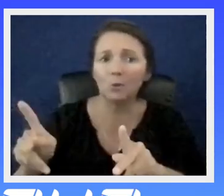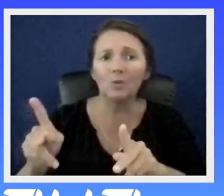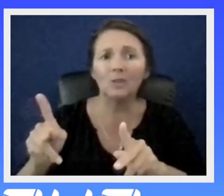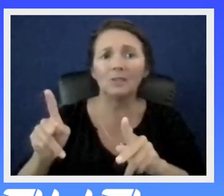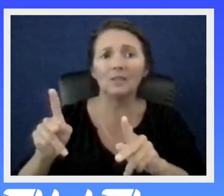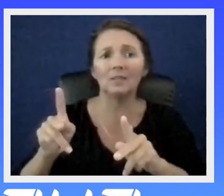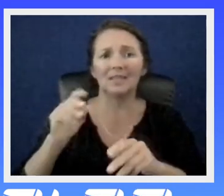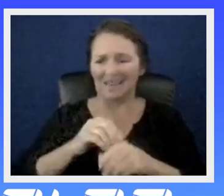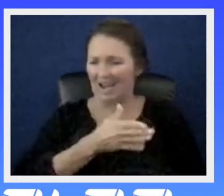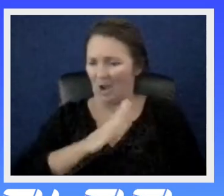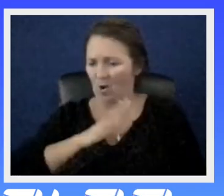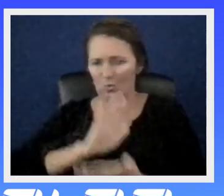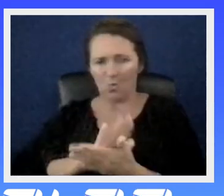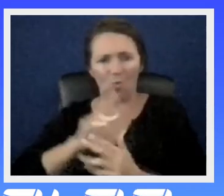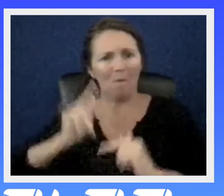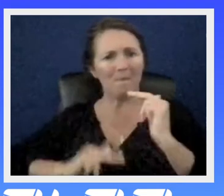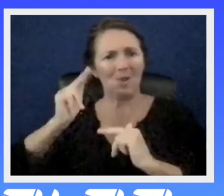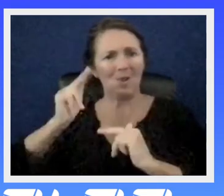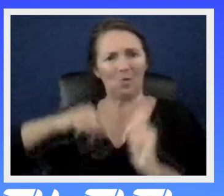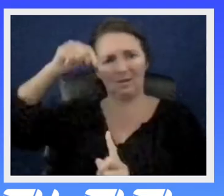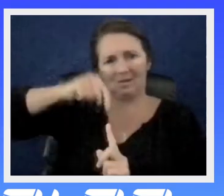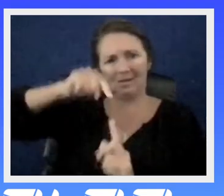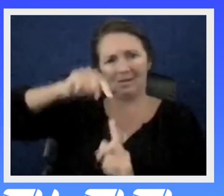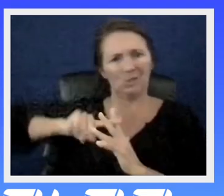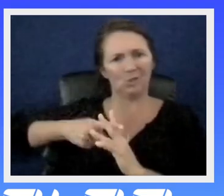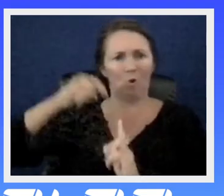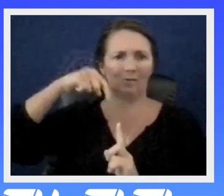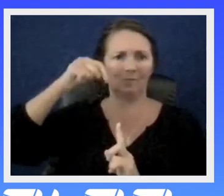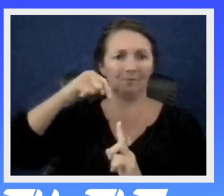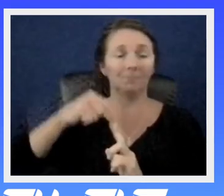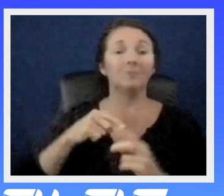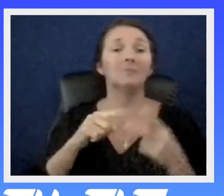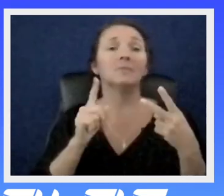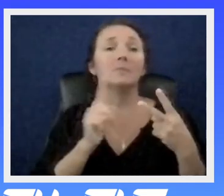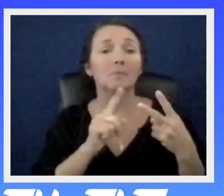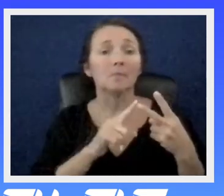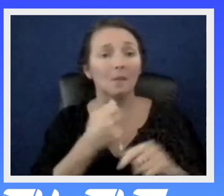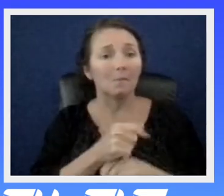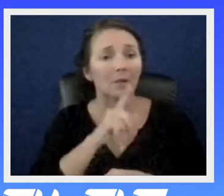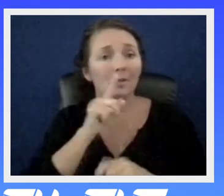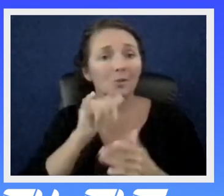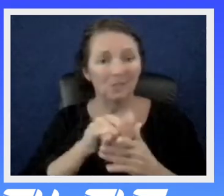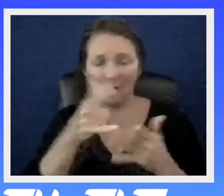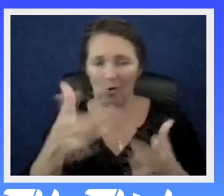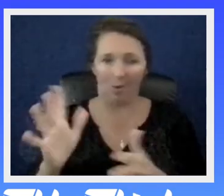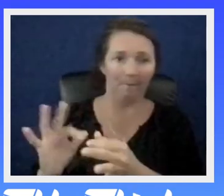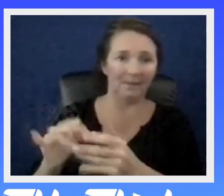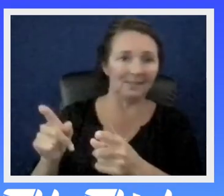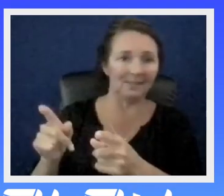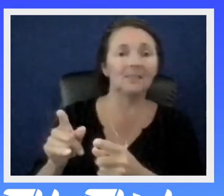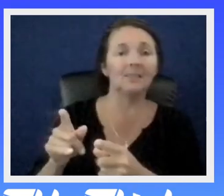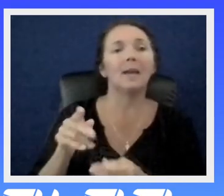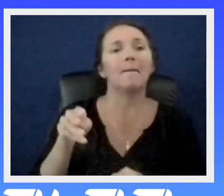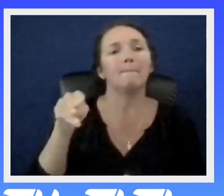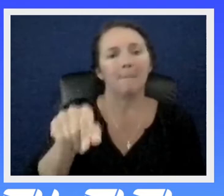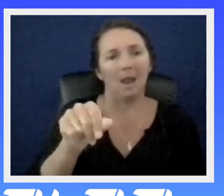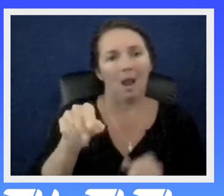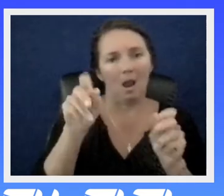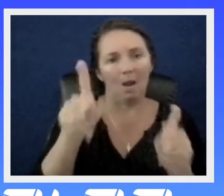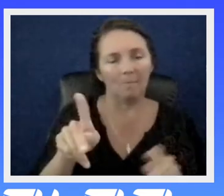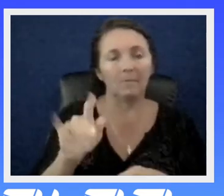our school buildings. And that is a starting point. The next point is ensuring, as has already been mentioned, paid opportunities,